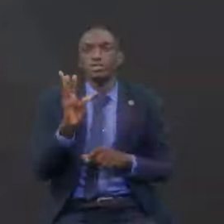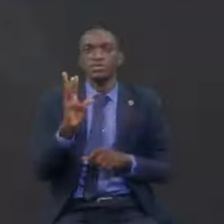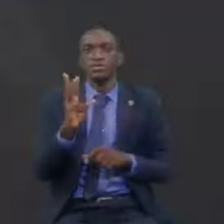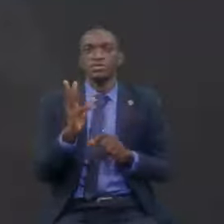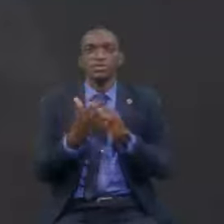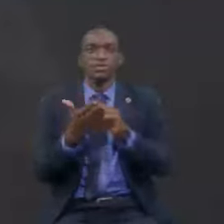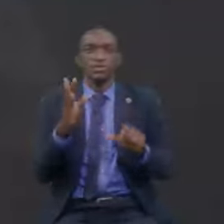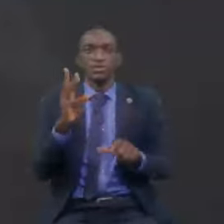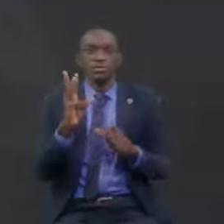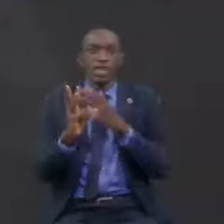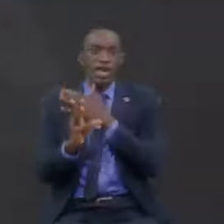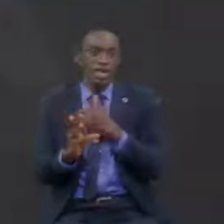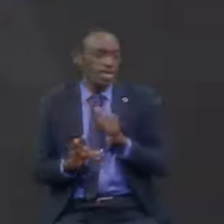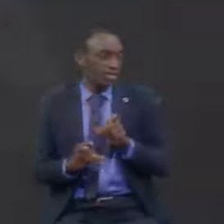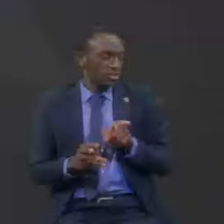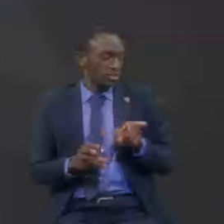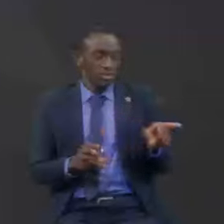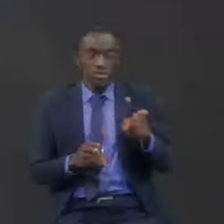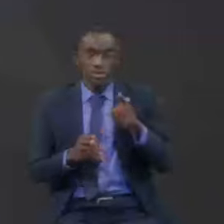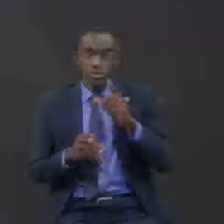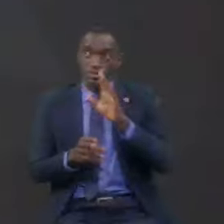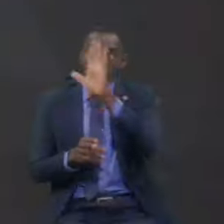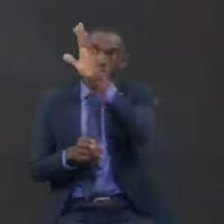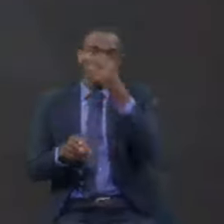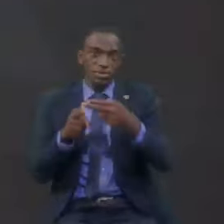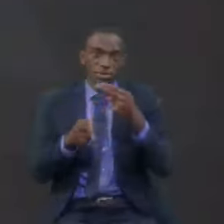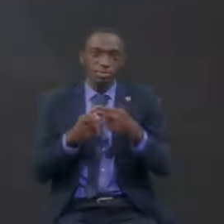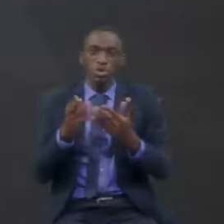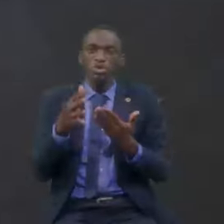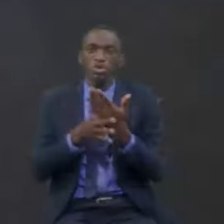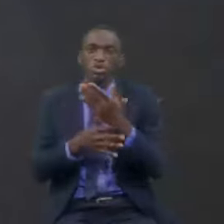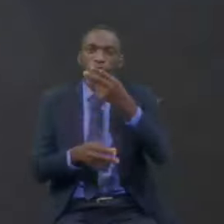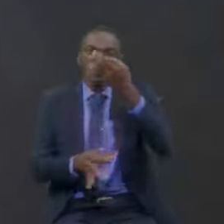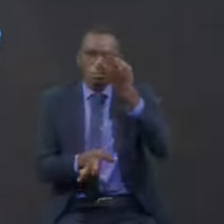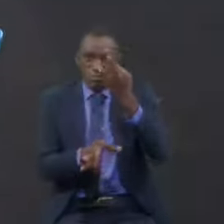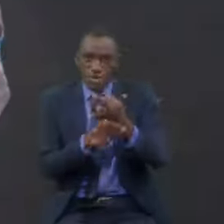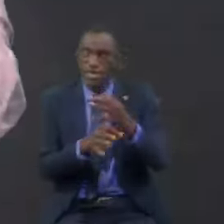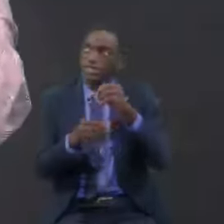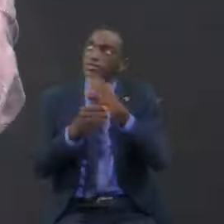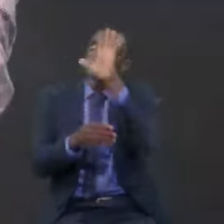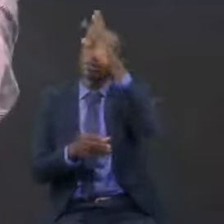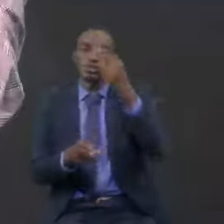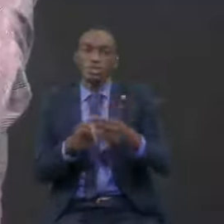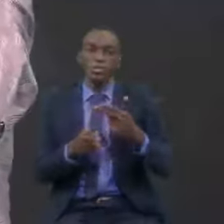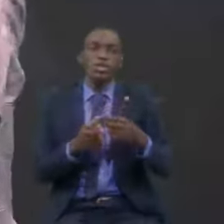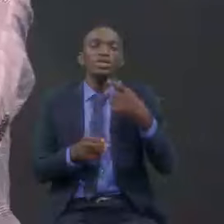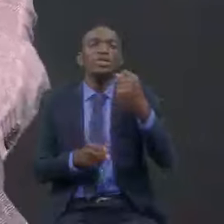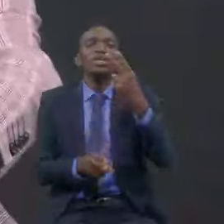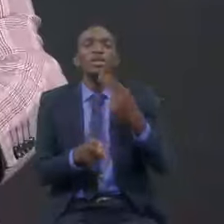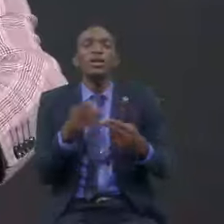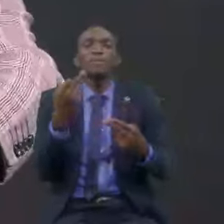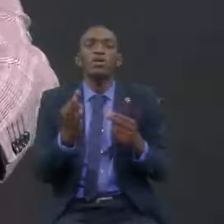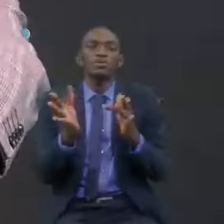name, through faith in his name, the name of Jesus, his name,